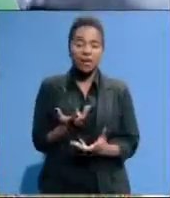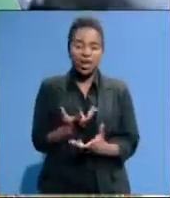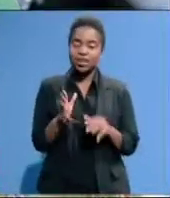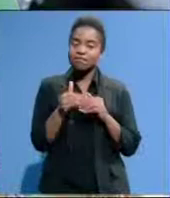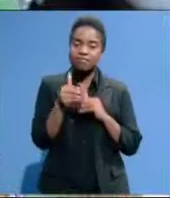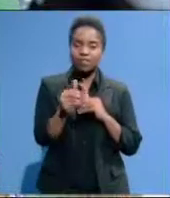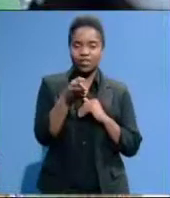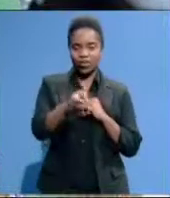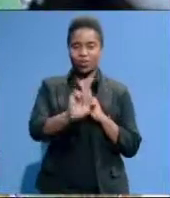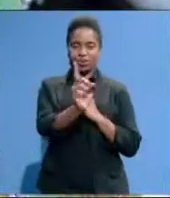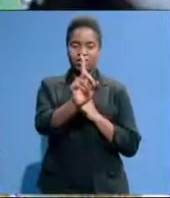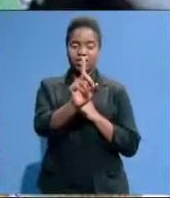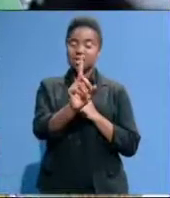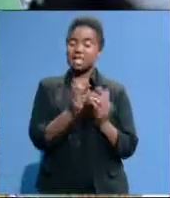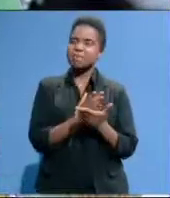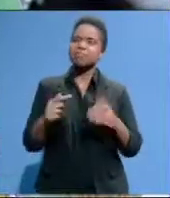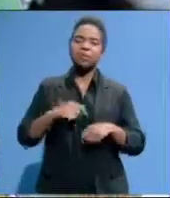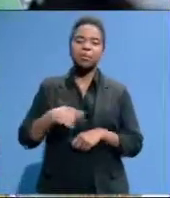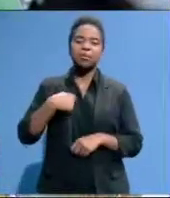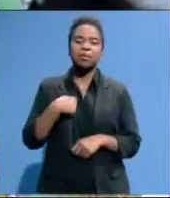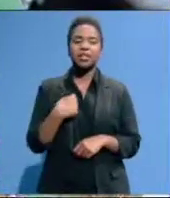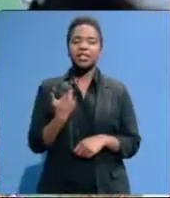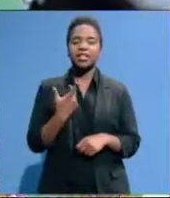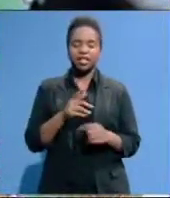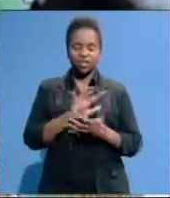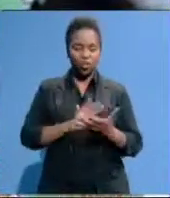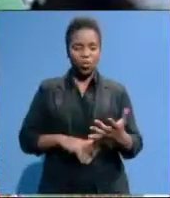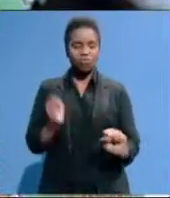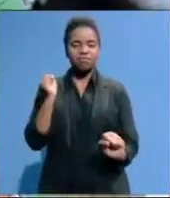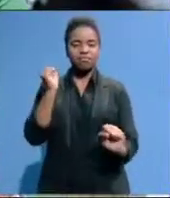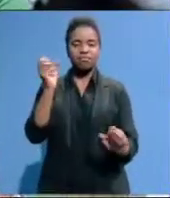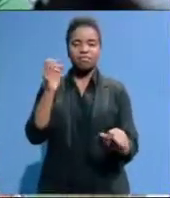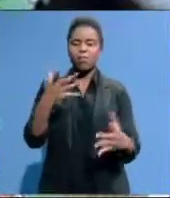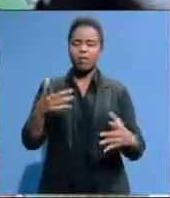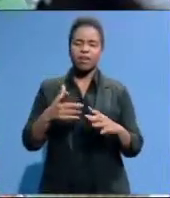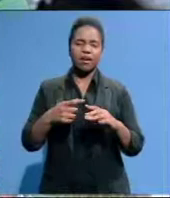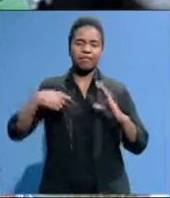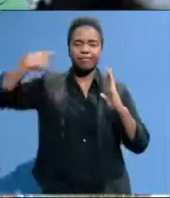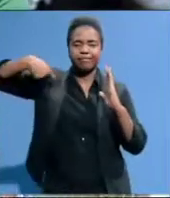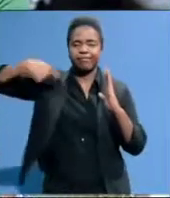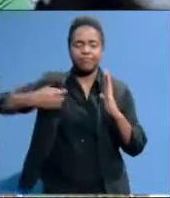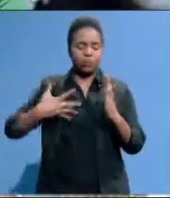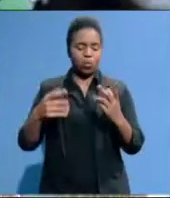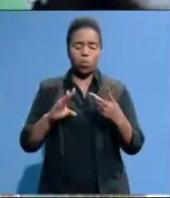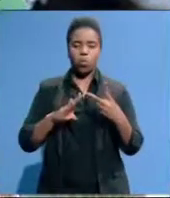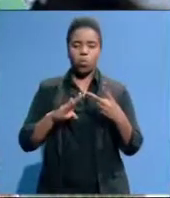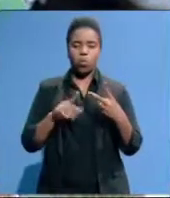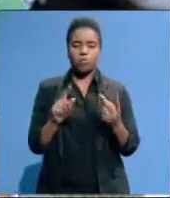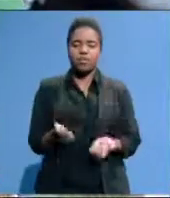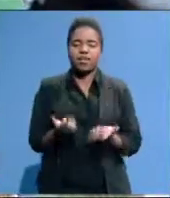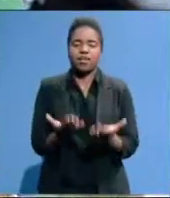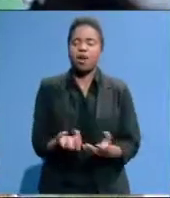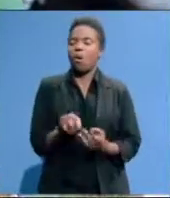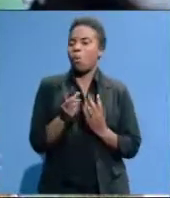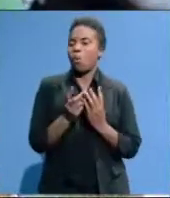going. And sometimes I find that as storytellers, whether we are filmmakers, as in my case, or we are broadcasters, we forget that